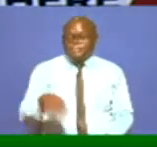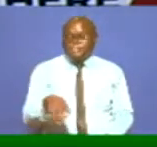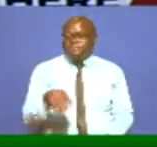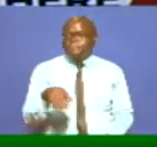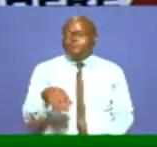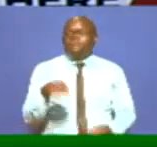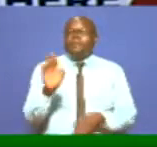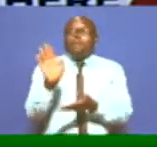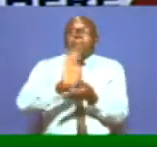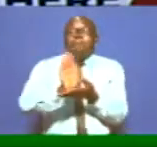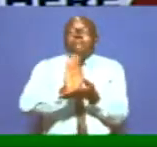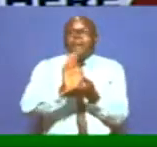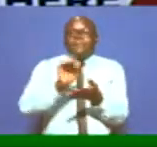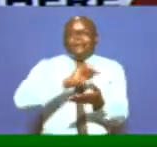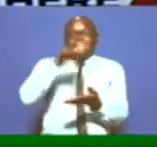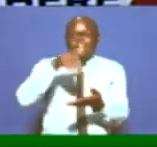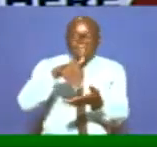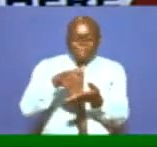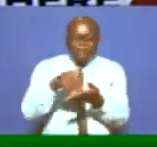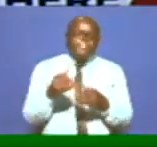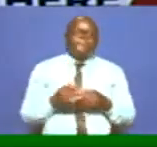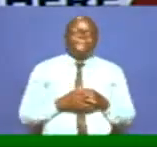Bomet Central.